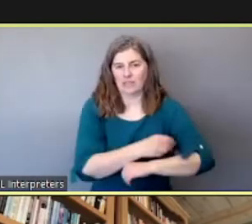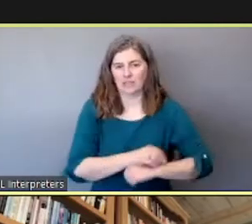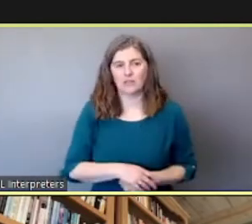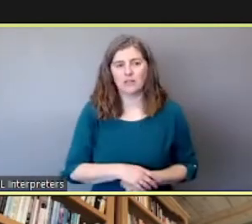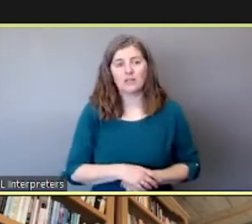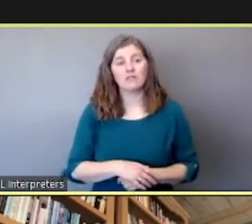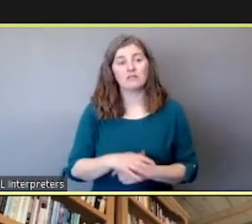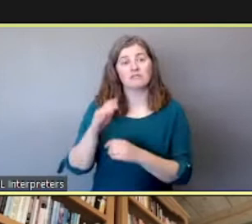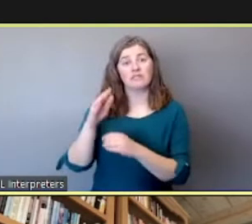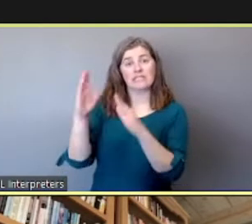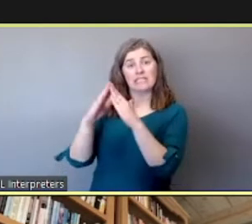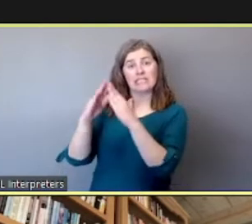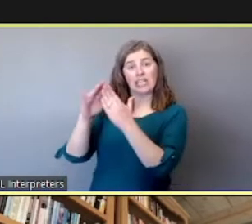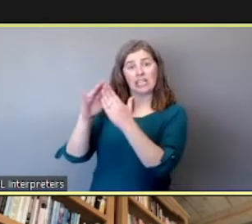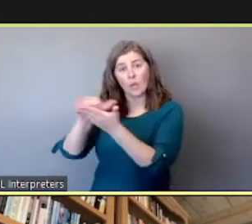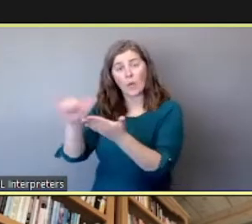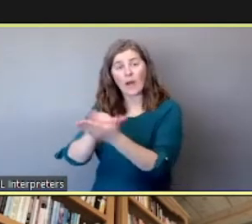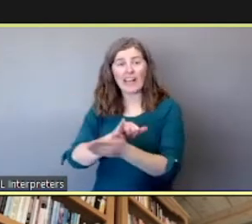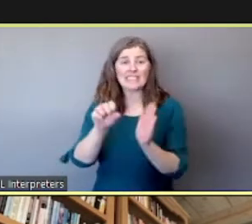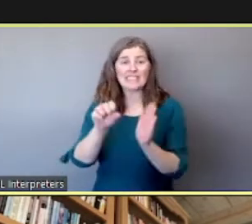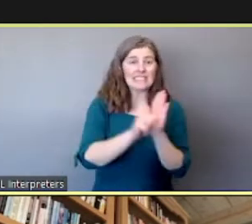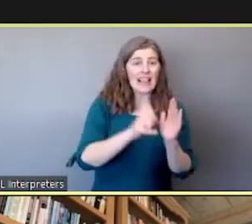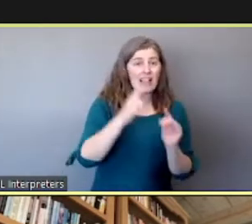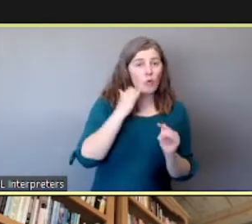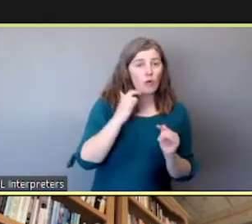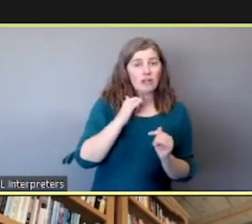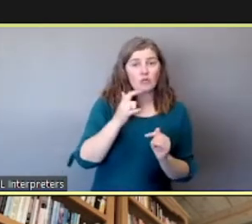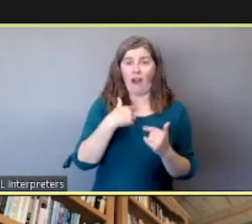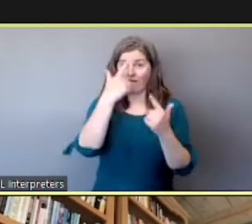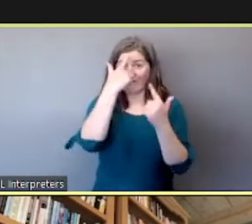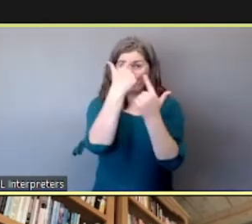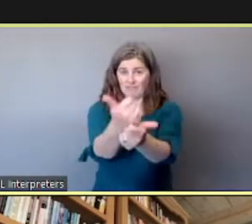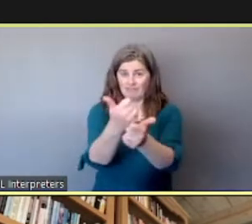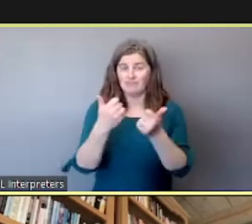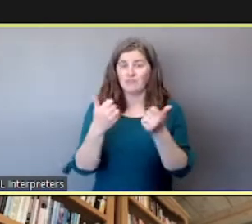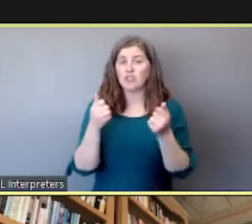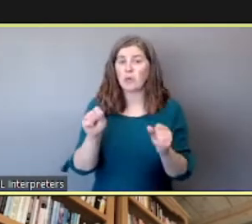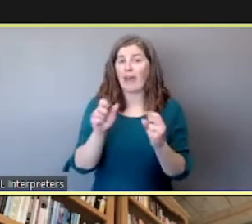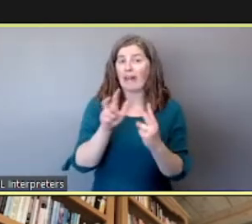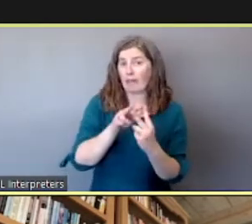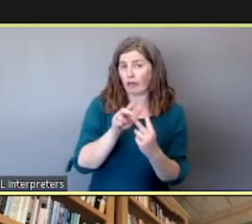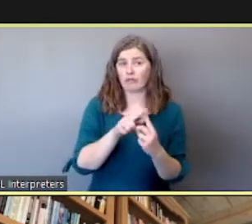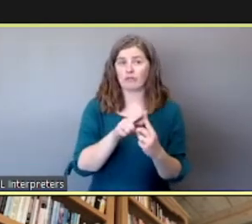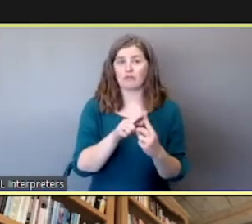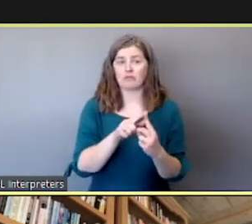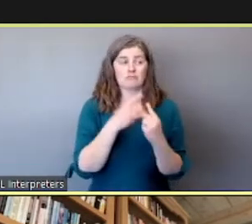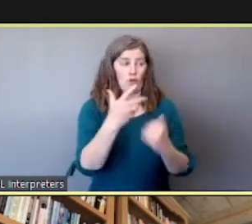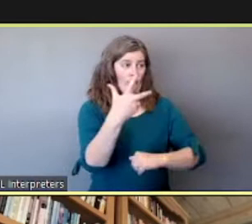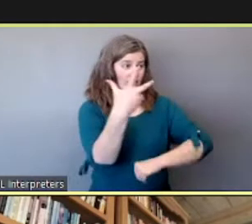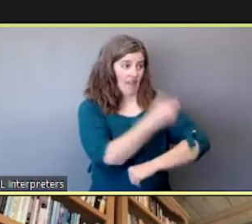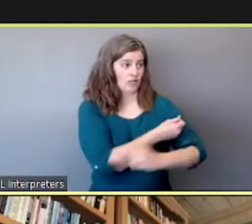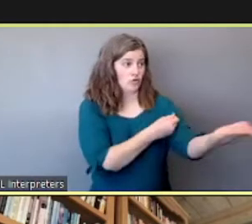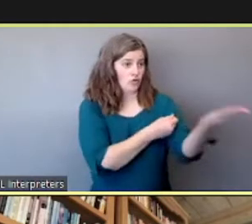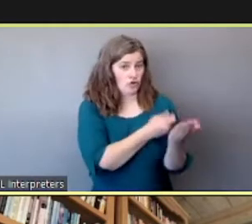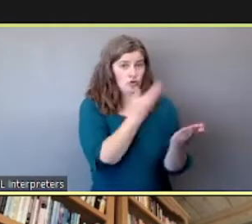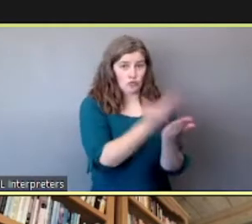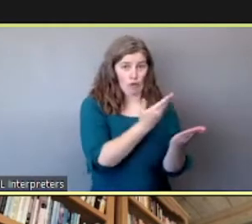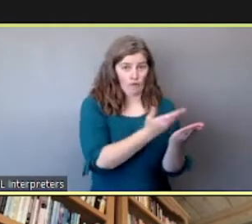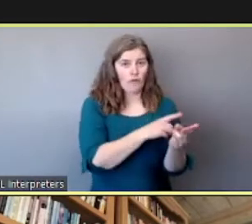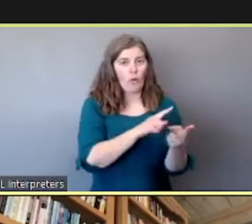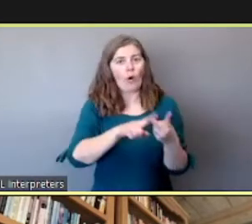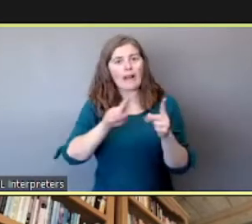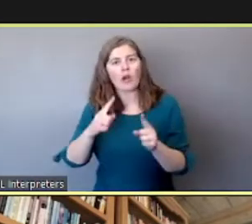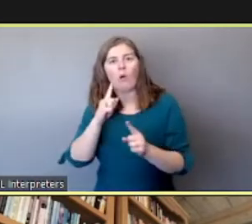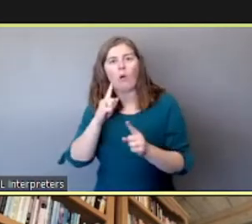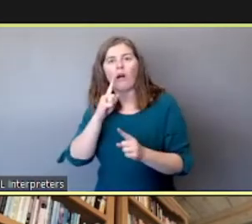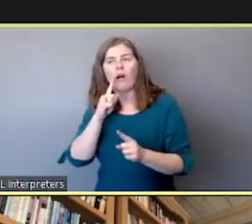city of New York or the state of California, you have a choice. You can get vaccinated or you can get swabbed. I